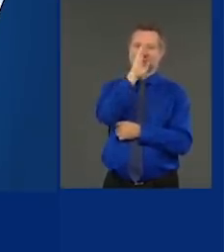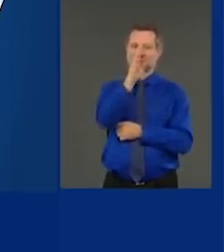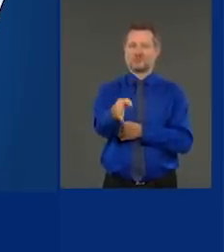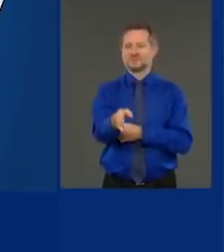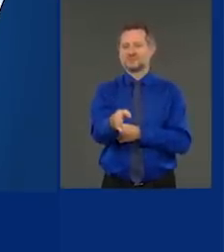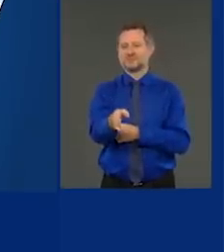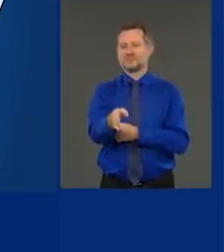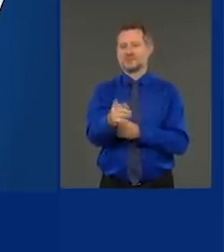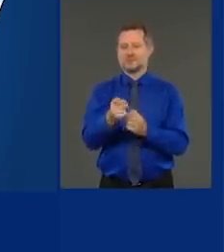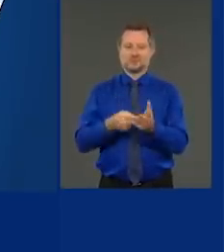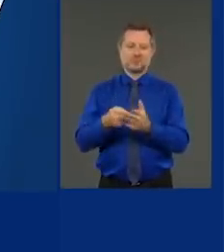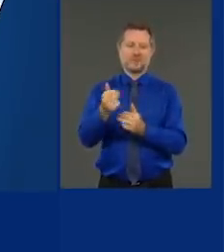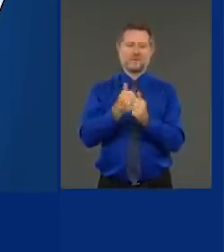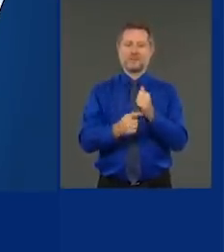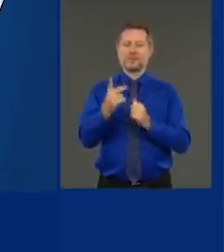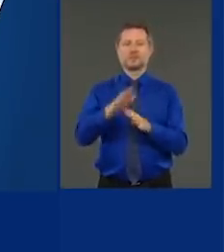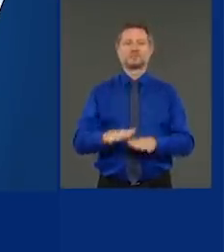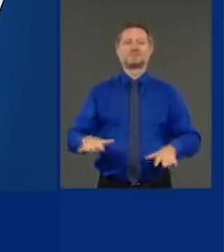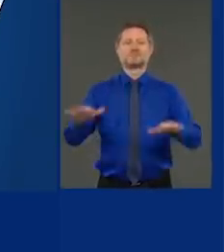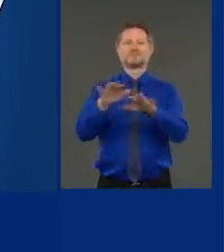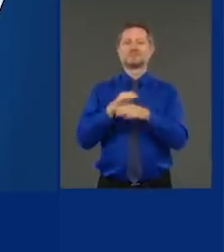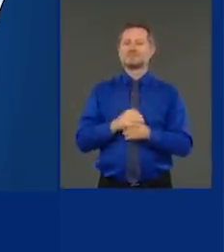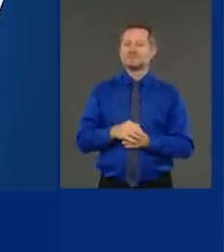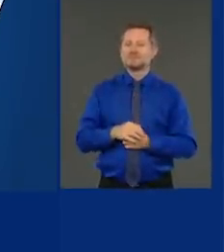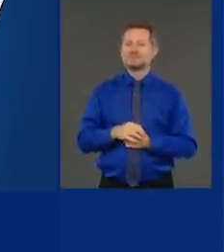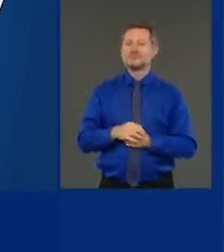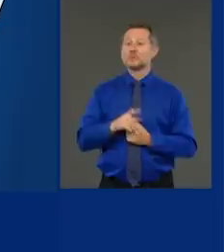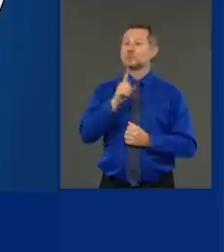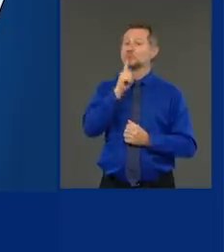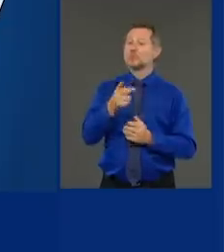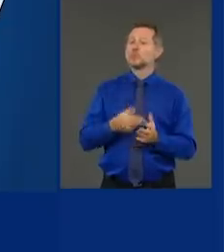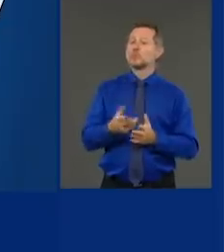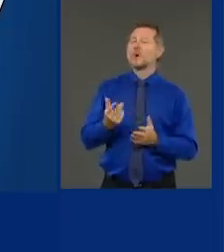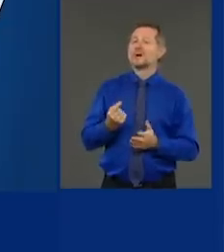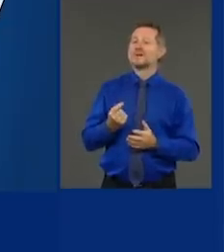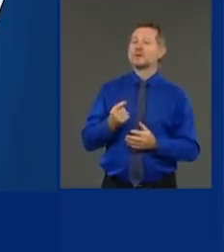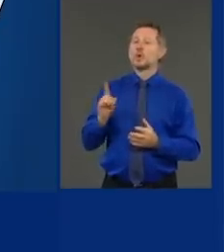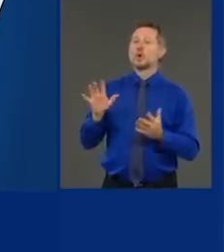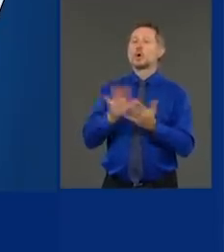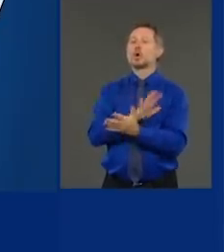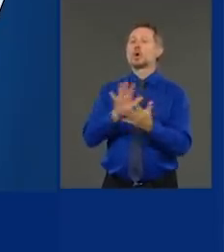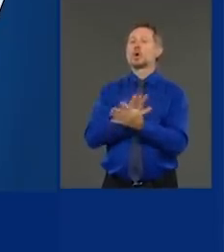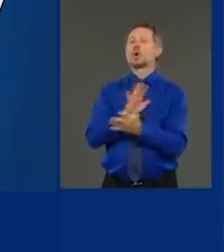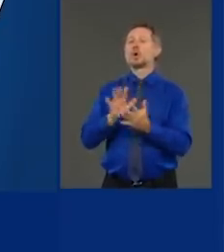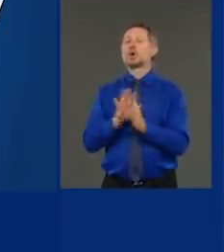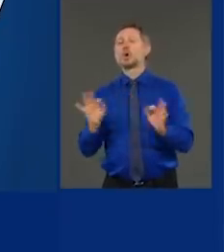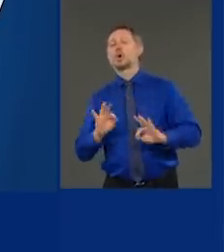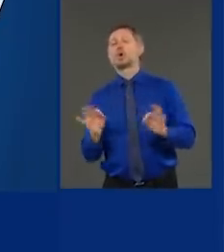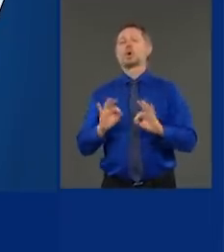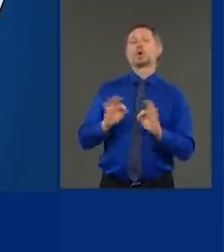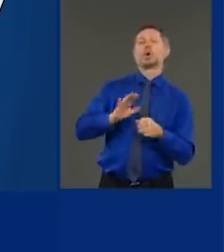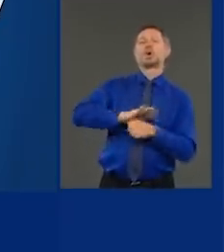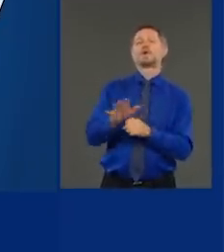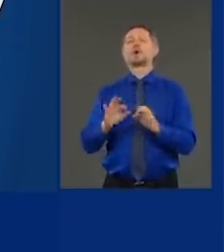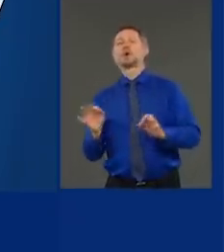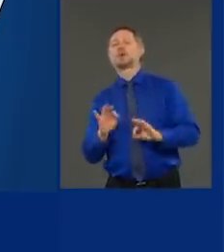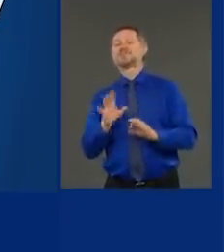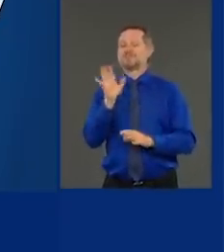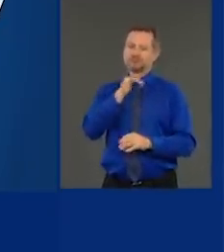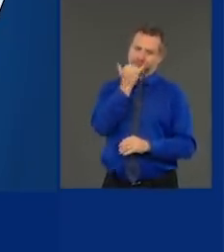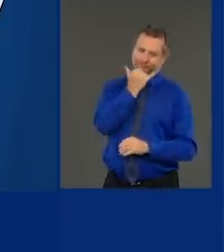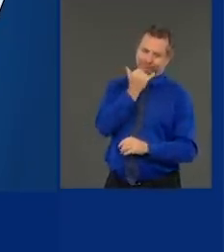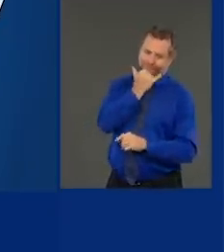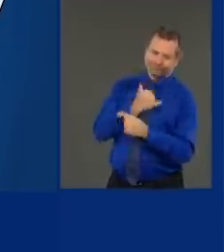The truth is, it was a mistake to deny COVID. It was a mistake to downplay